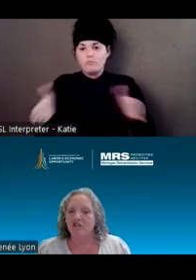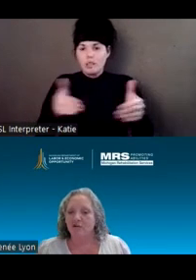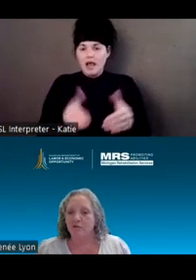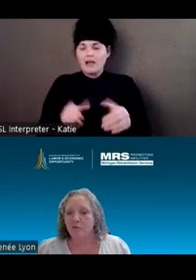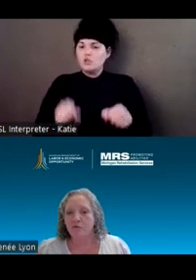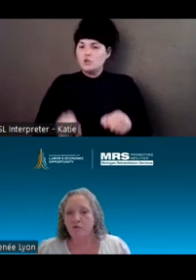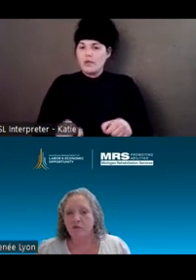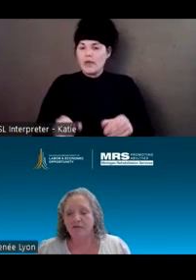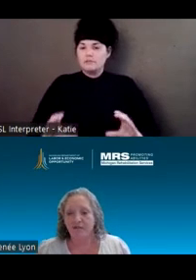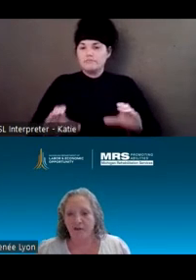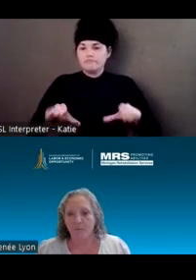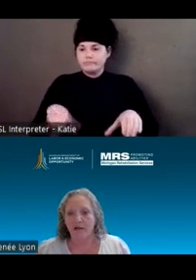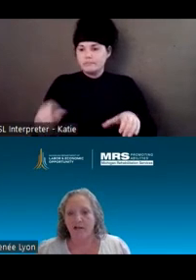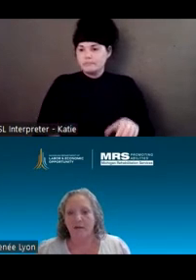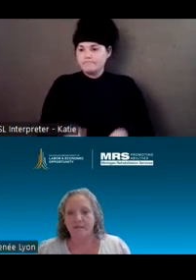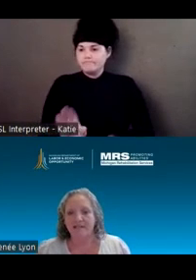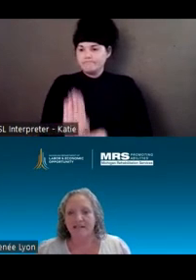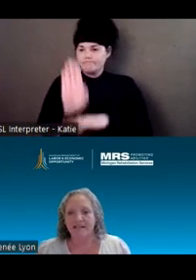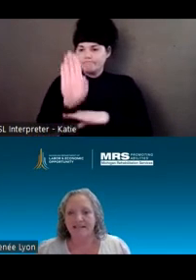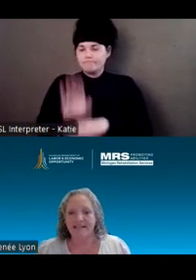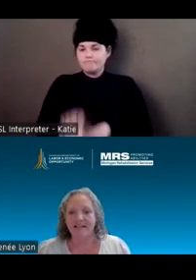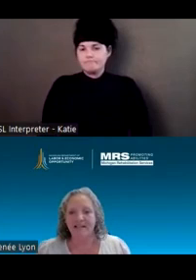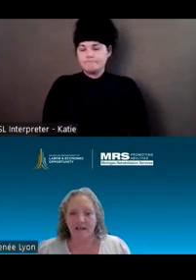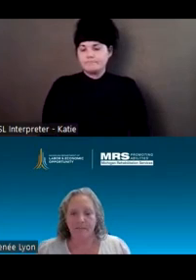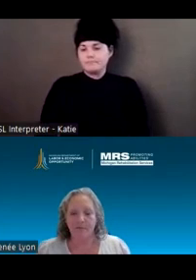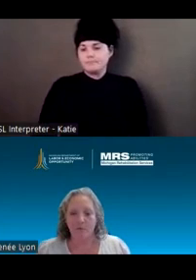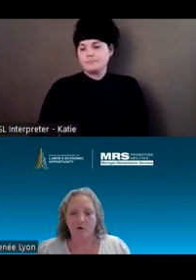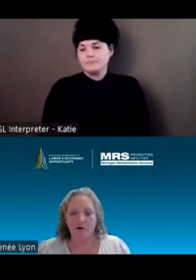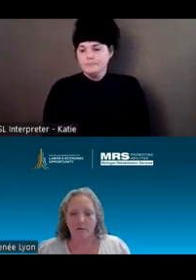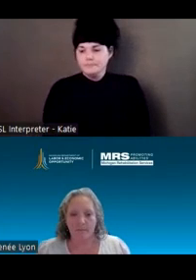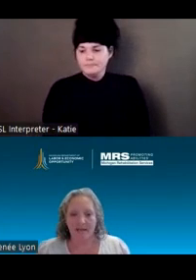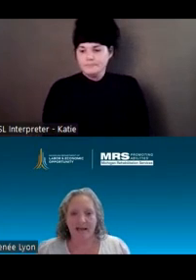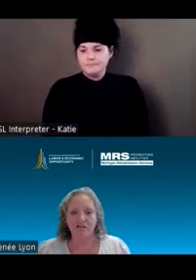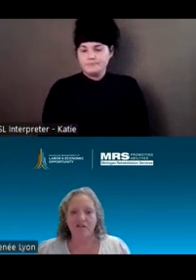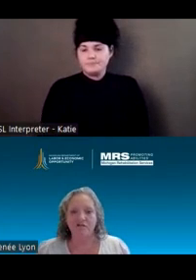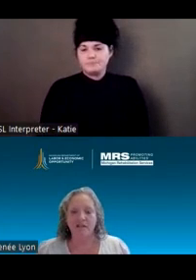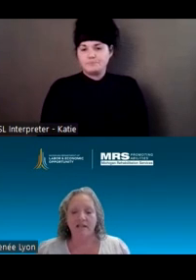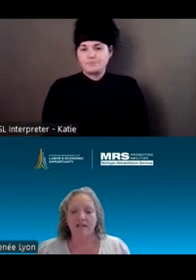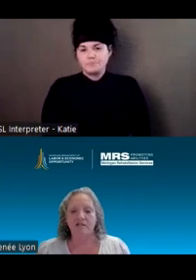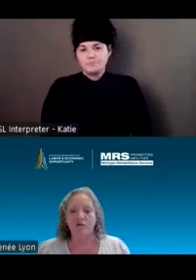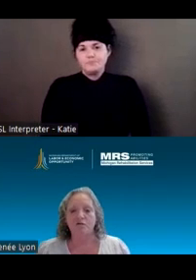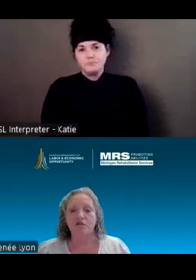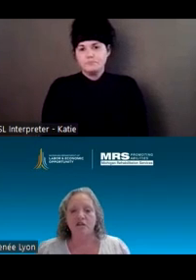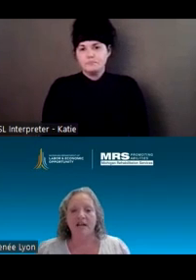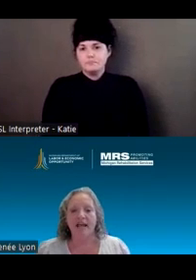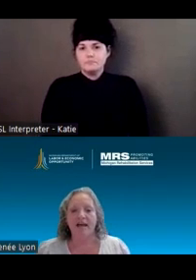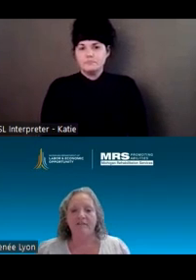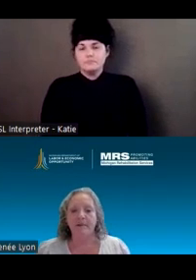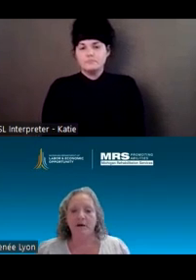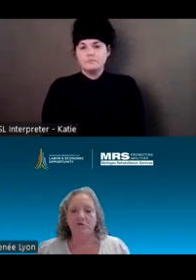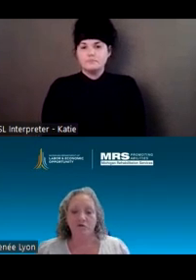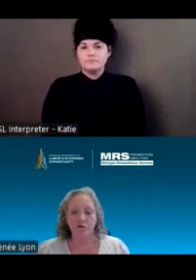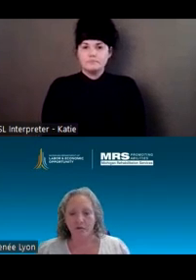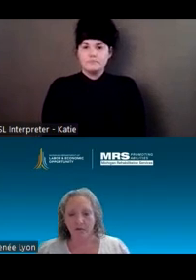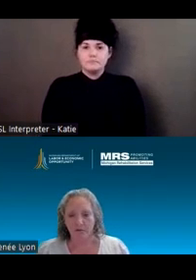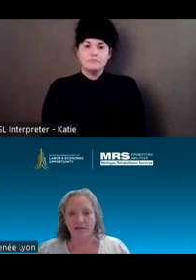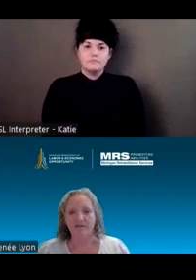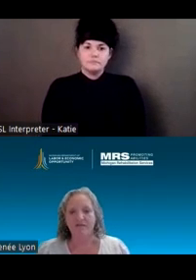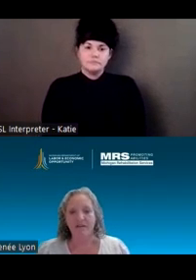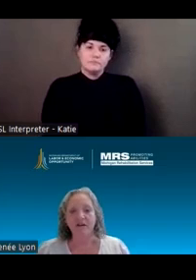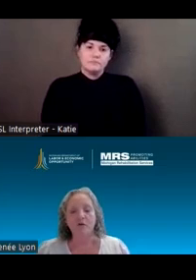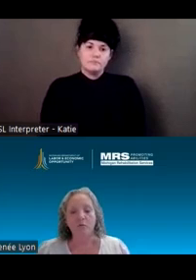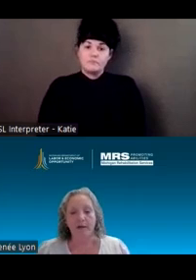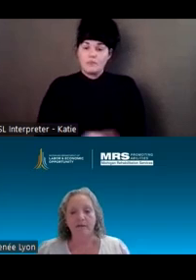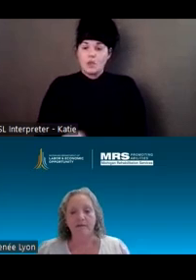As a general rule of thumb, when it comes to the seat depth or behind your knees, you should have about 2 to